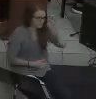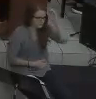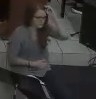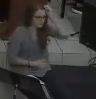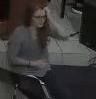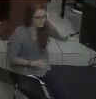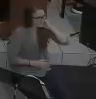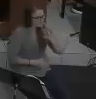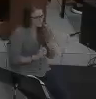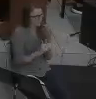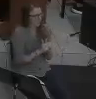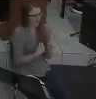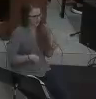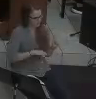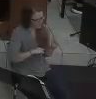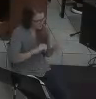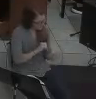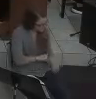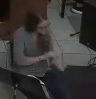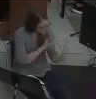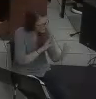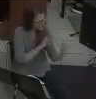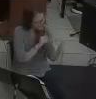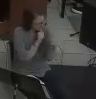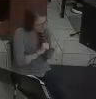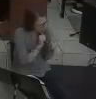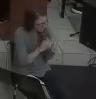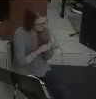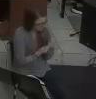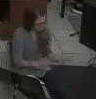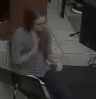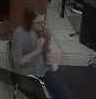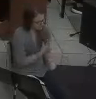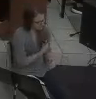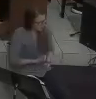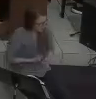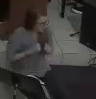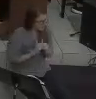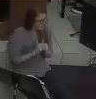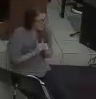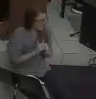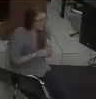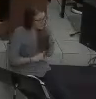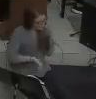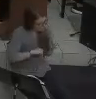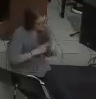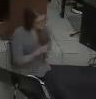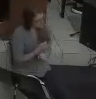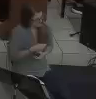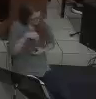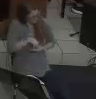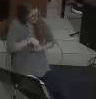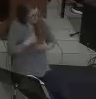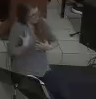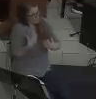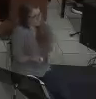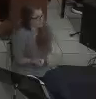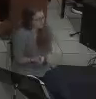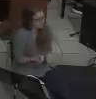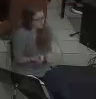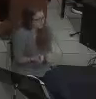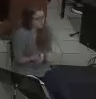How do we face the losses of our lives? We draw on that inner courage. I'm